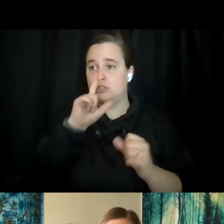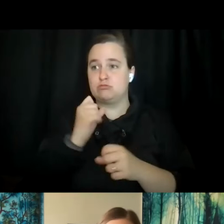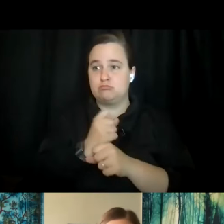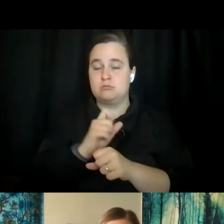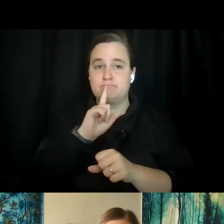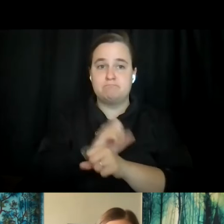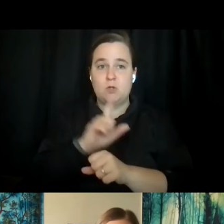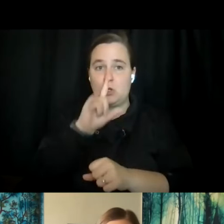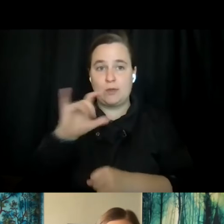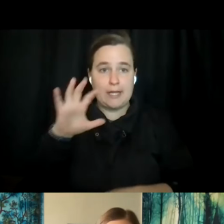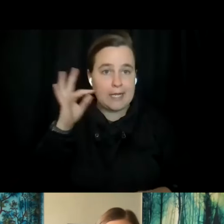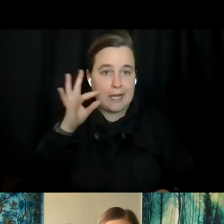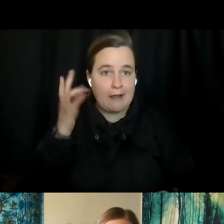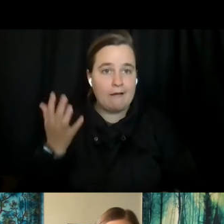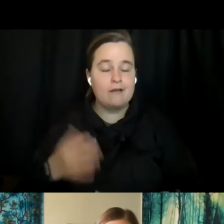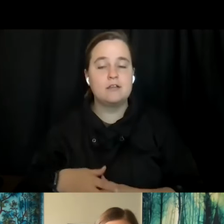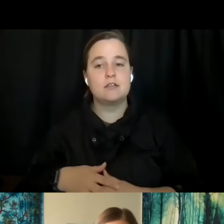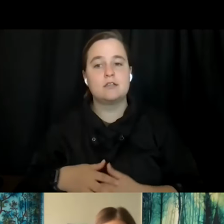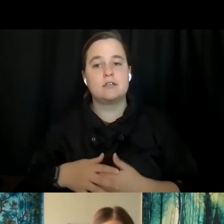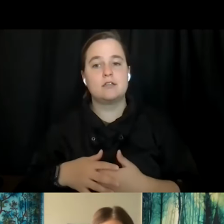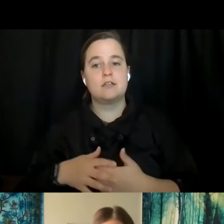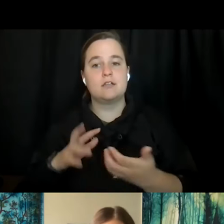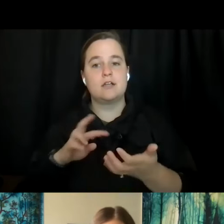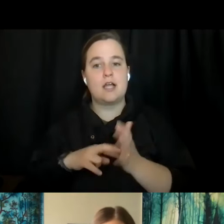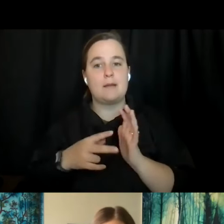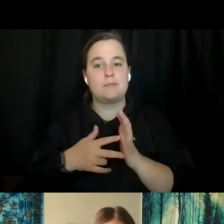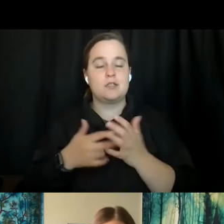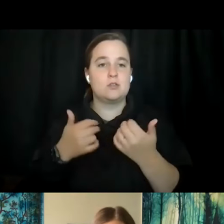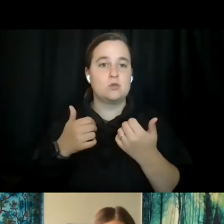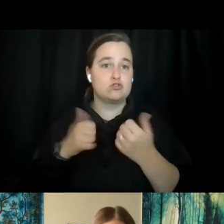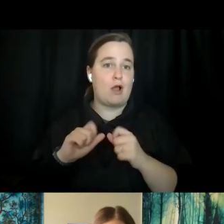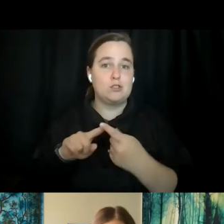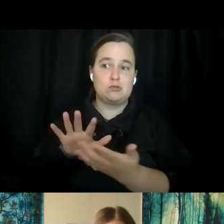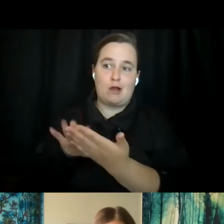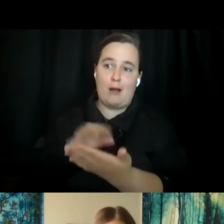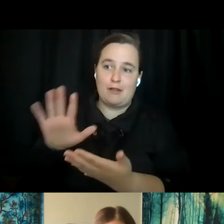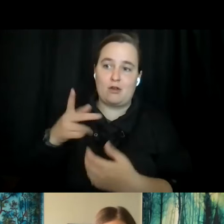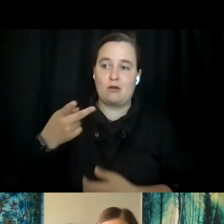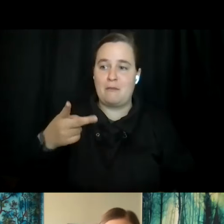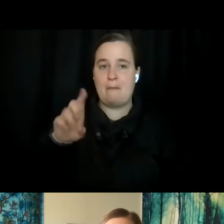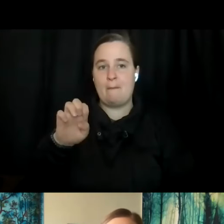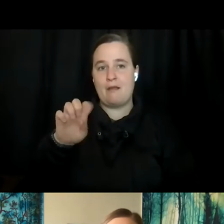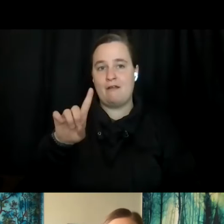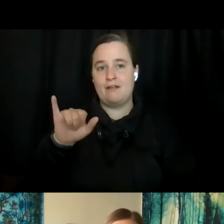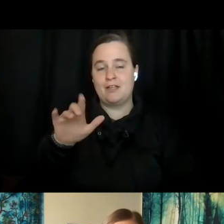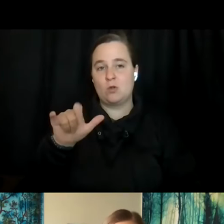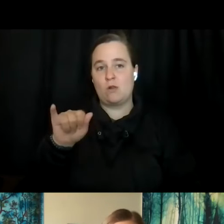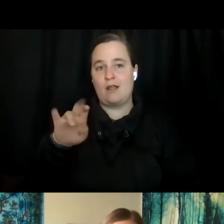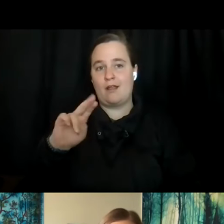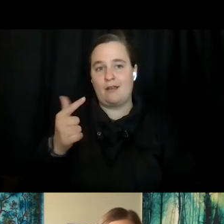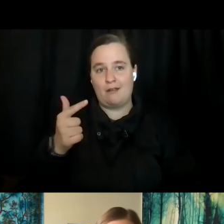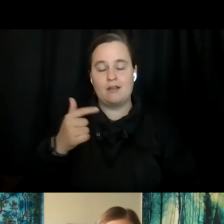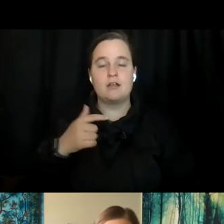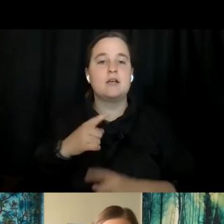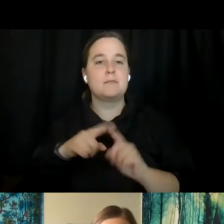like? I mean, I guess we want to be like them when we're pendiculating, but otherwise it's really not a